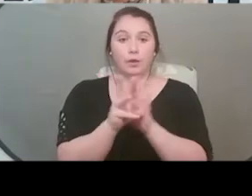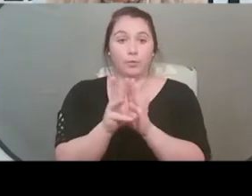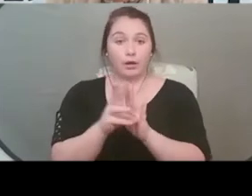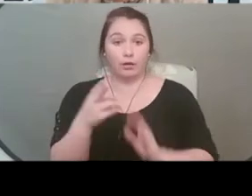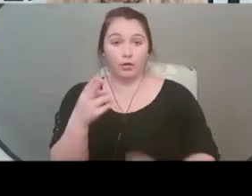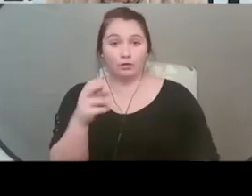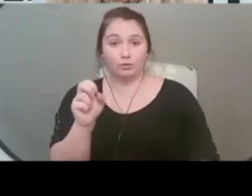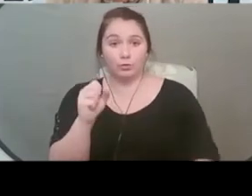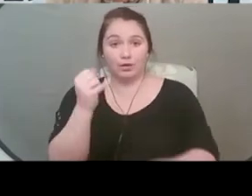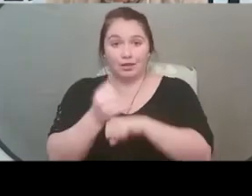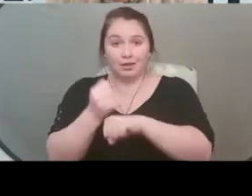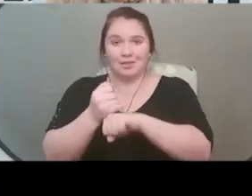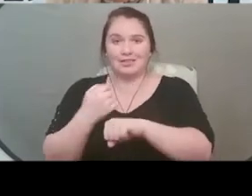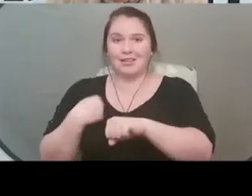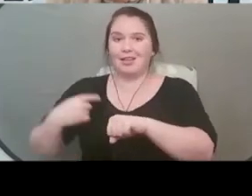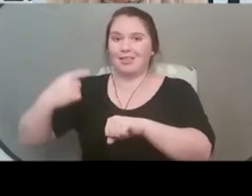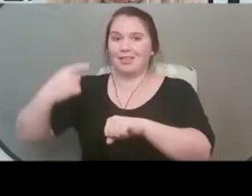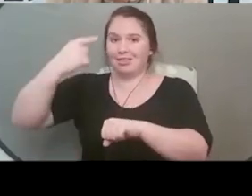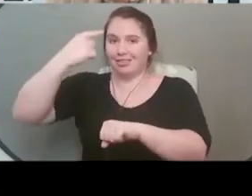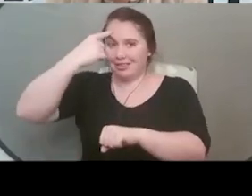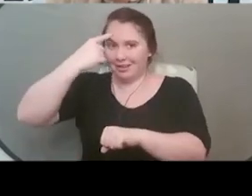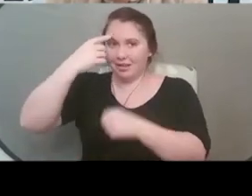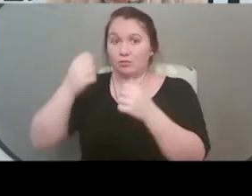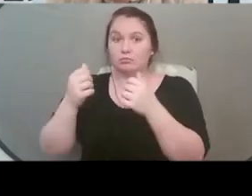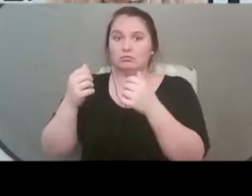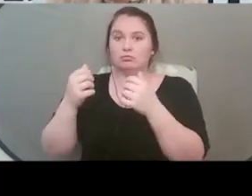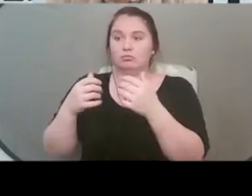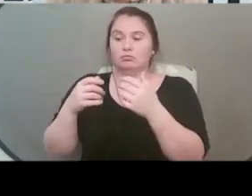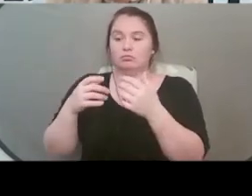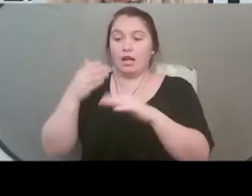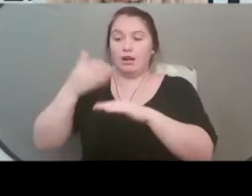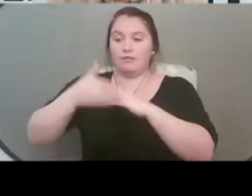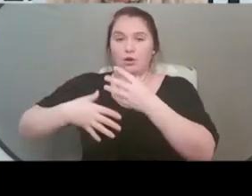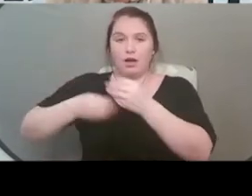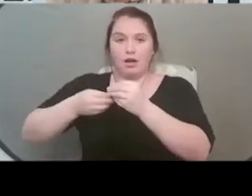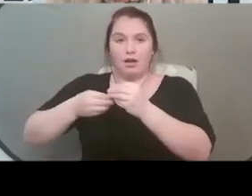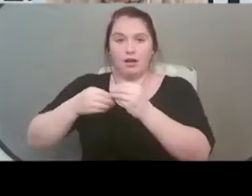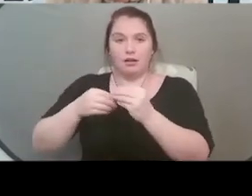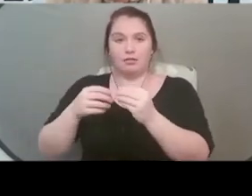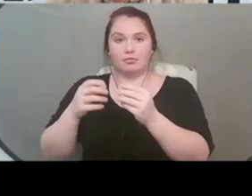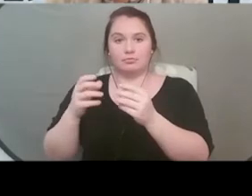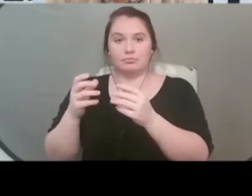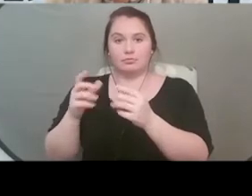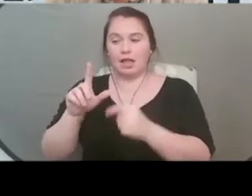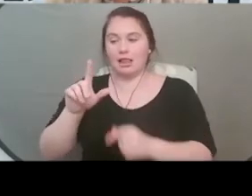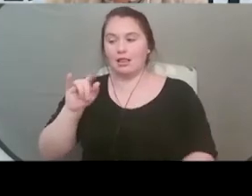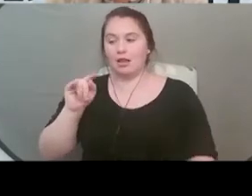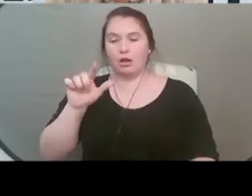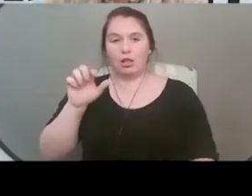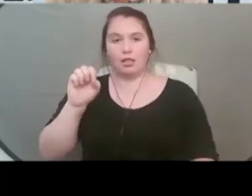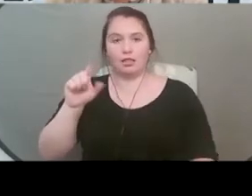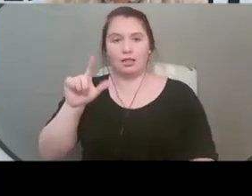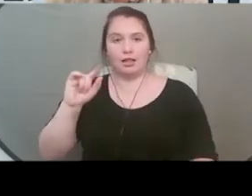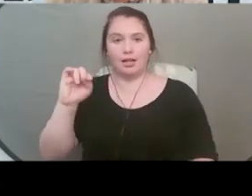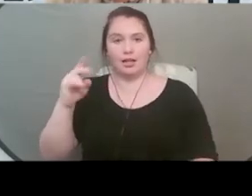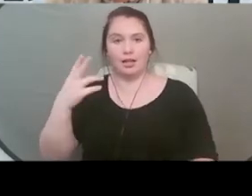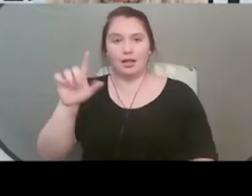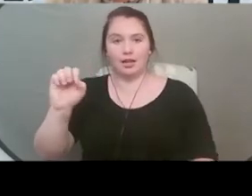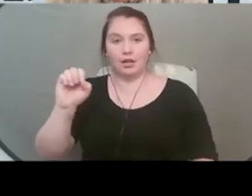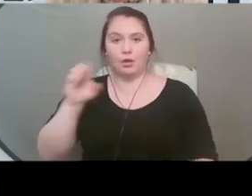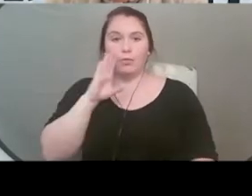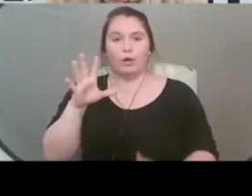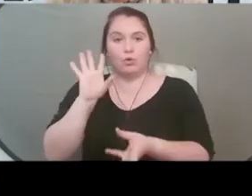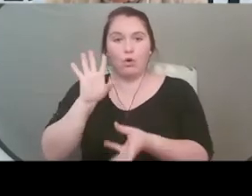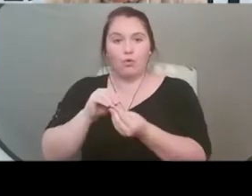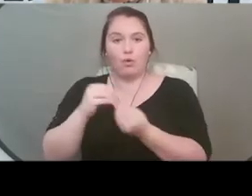School campus, I think with the addition of the Little League fields off of New Road, will be about